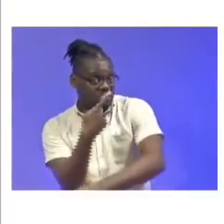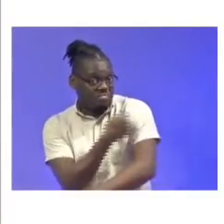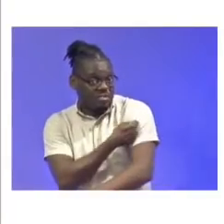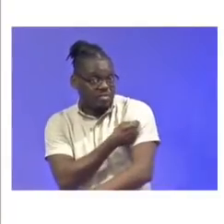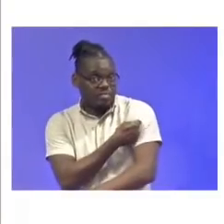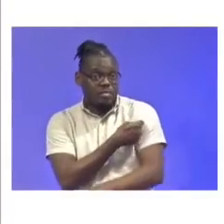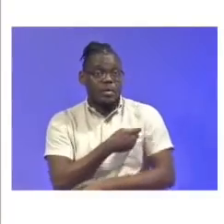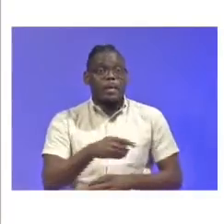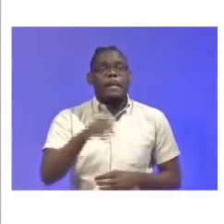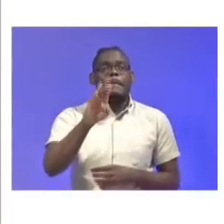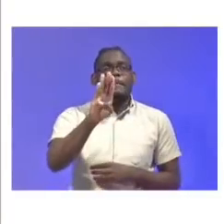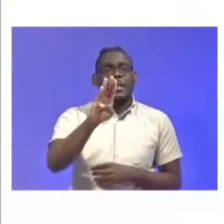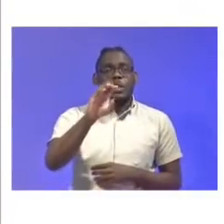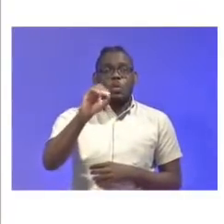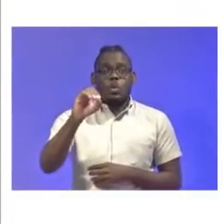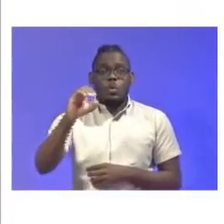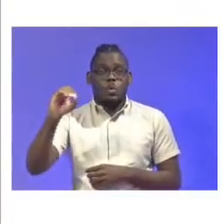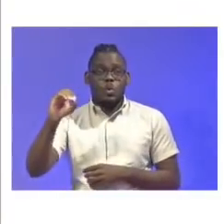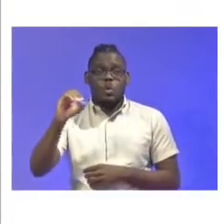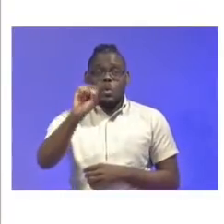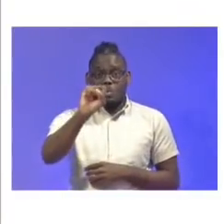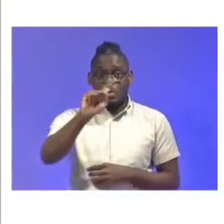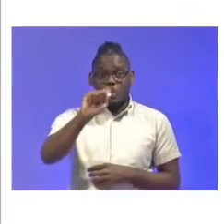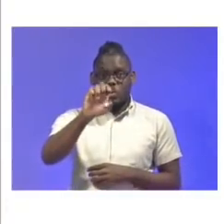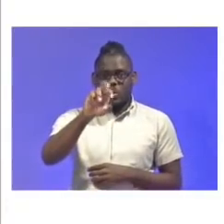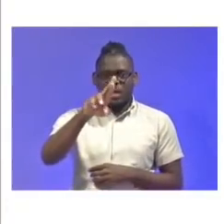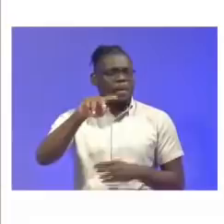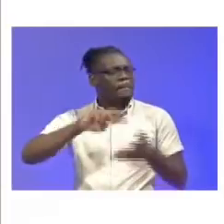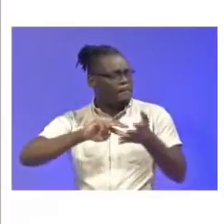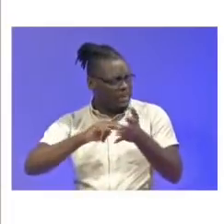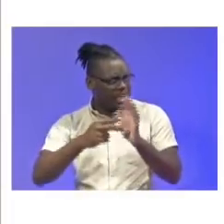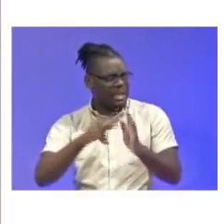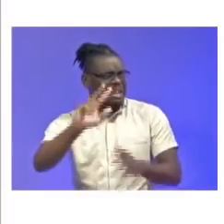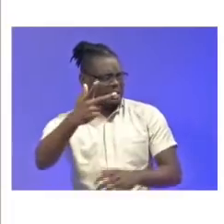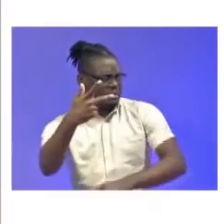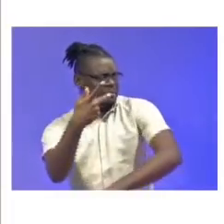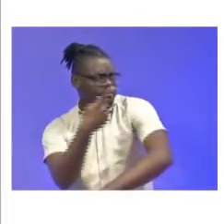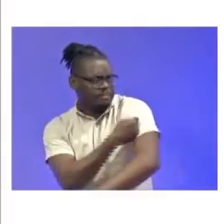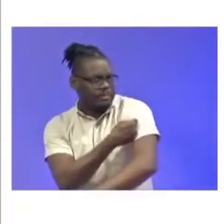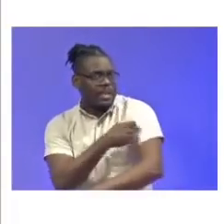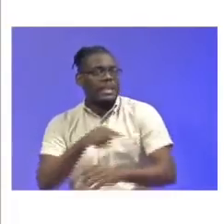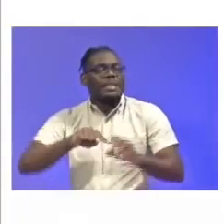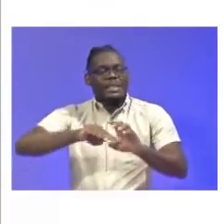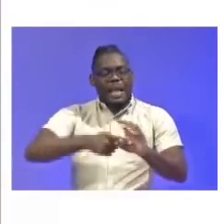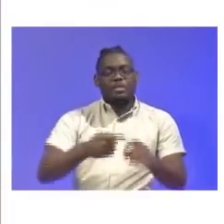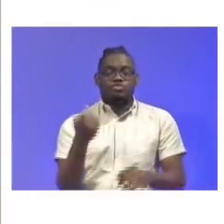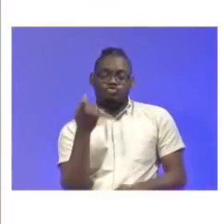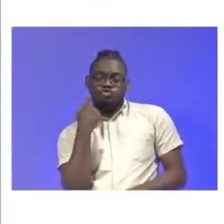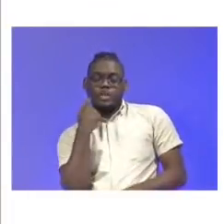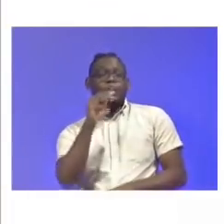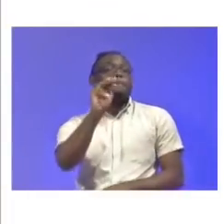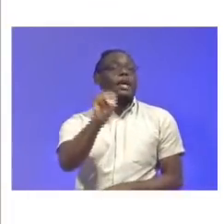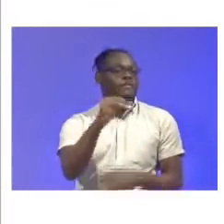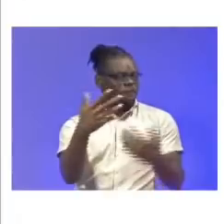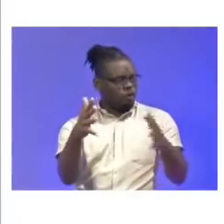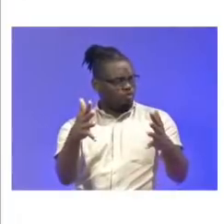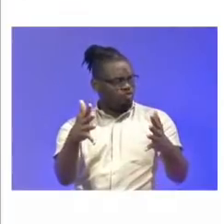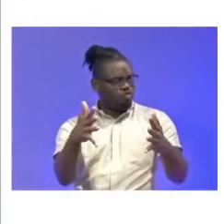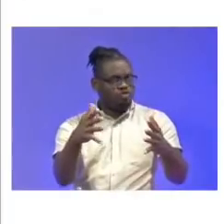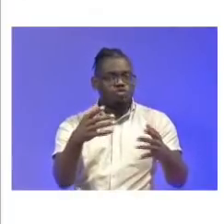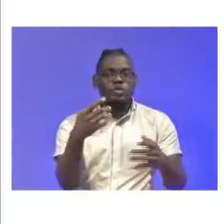the booster program this Monday the 13th, but prior to that, we had started the additional dose